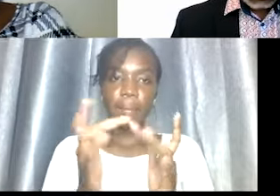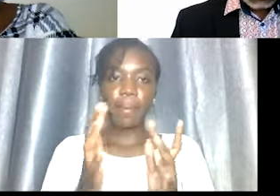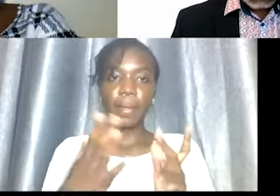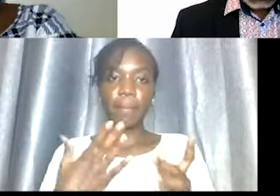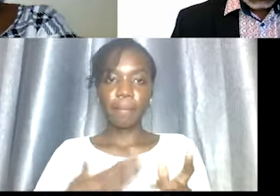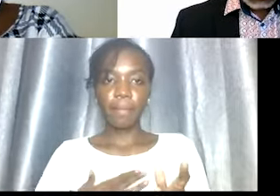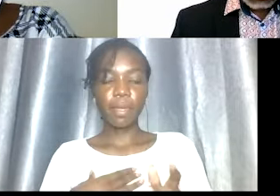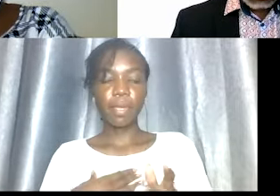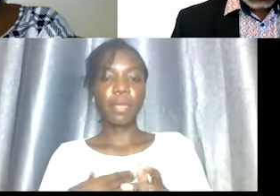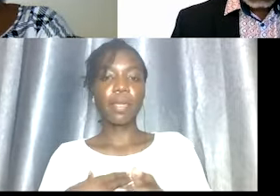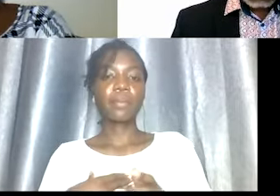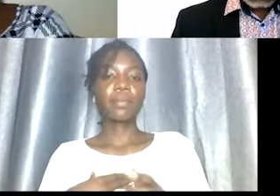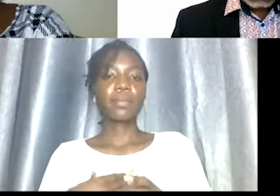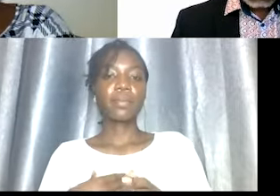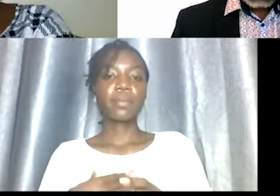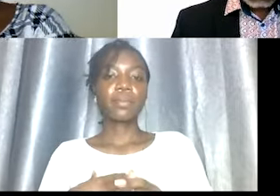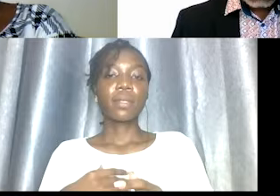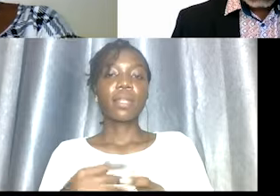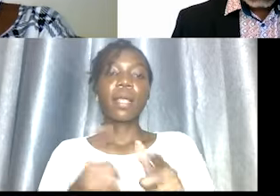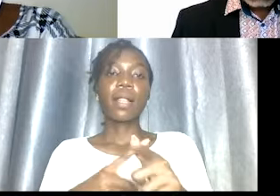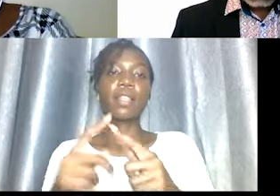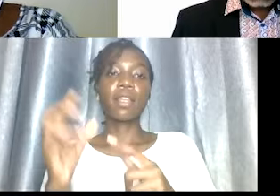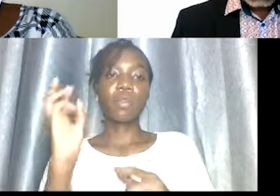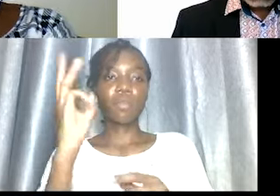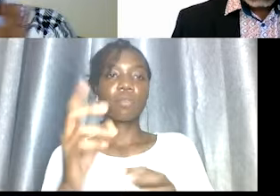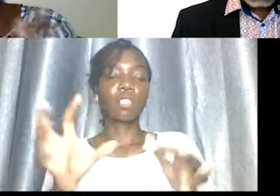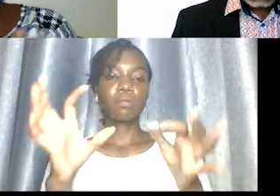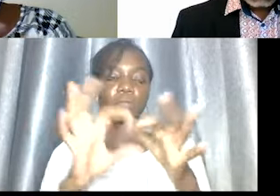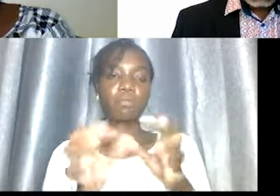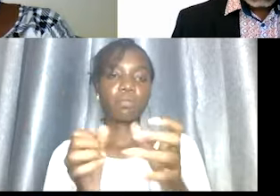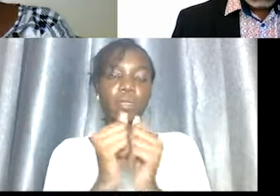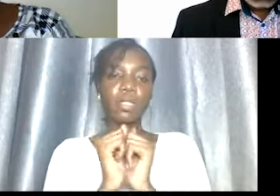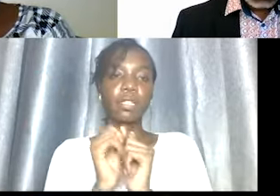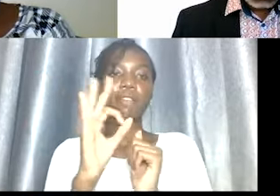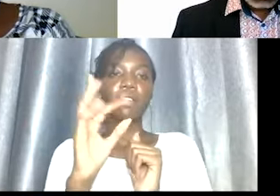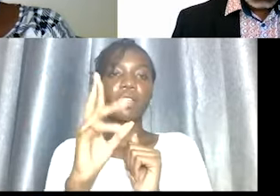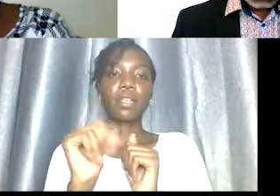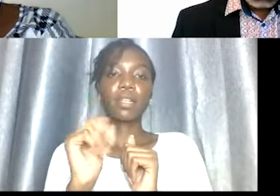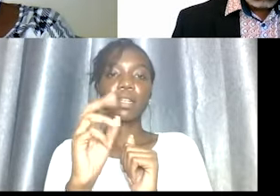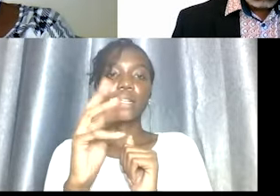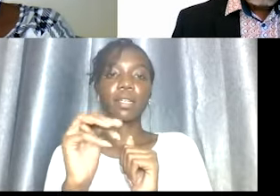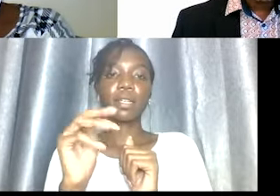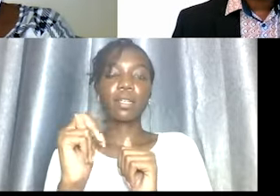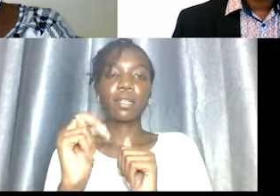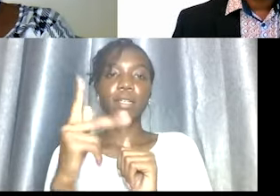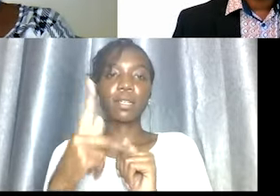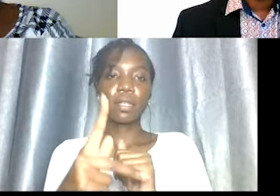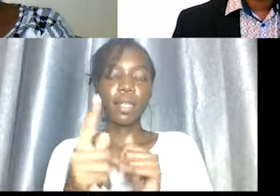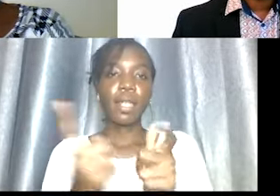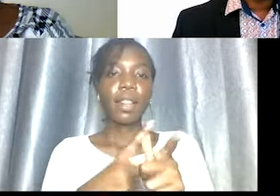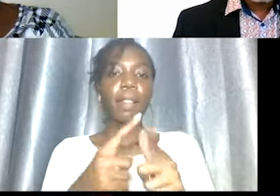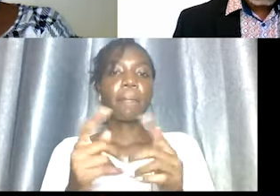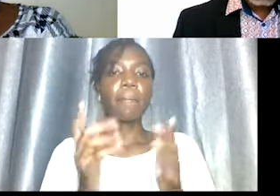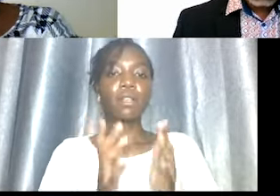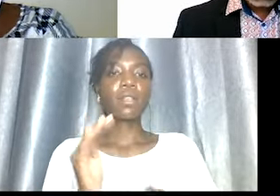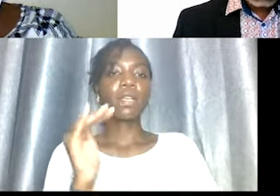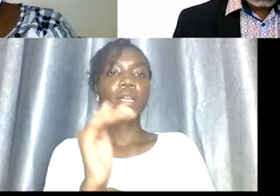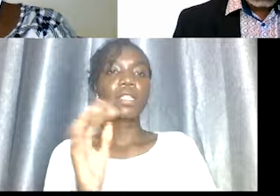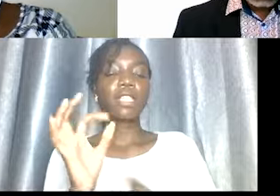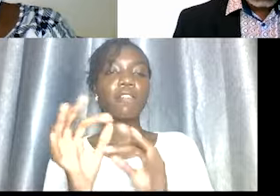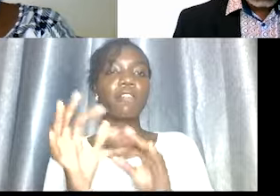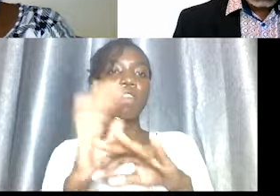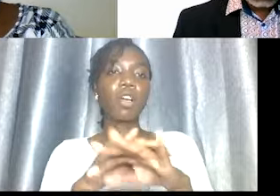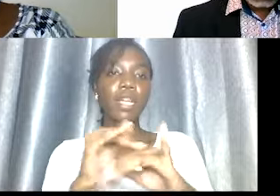grace@totarasolutions.co.ke, and I'll be able to link you up with Frank so that you can take the courses. Somebody was asking if the courses are online, then I'll take. Yes,